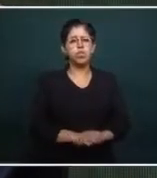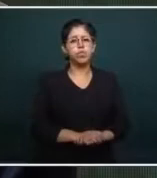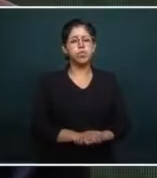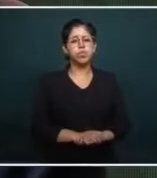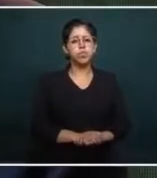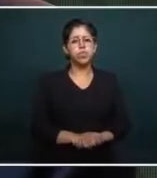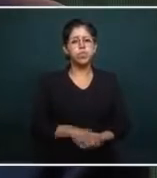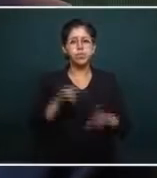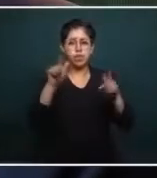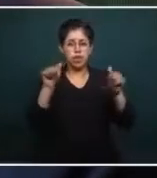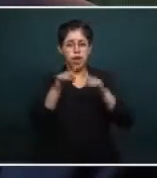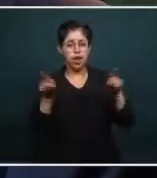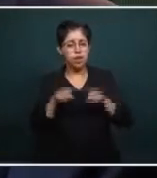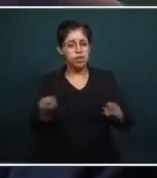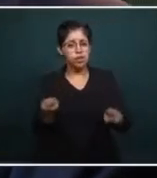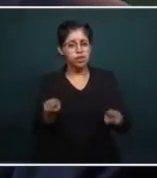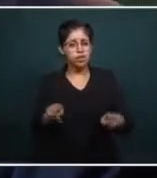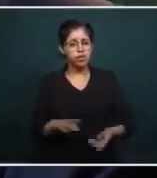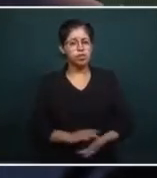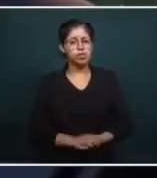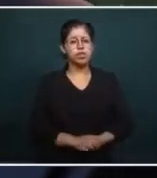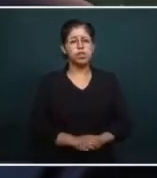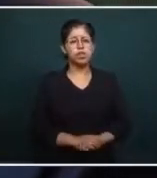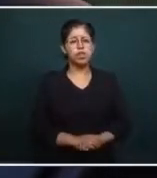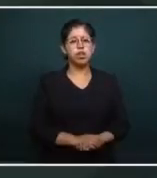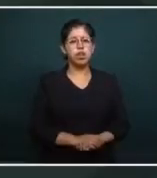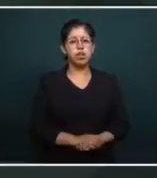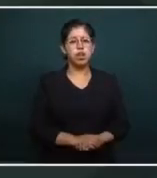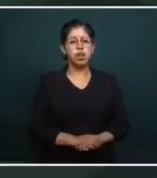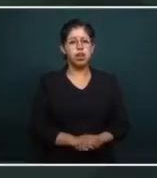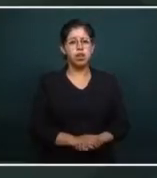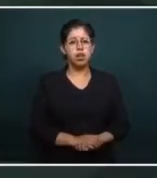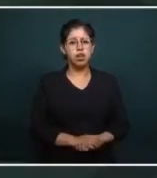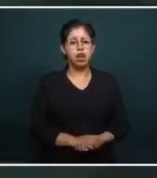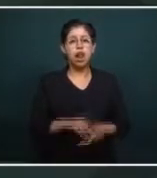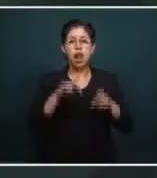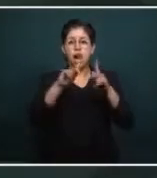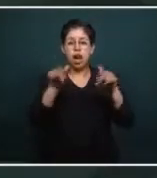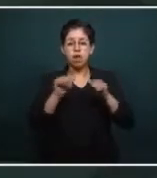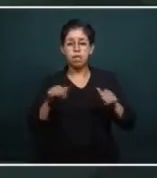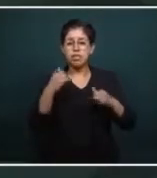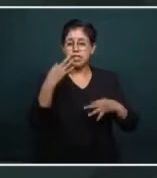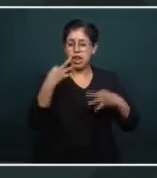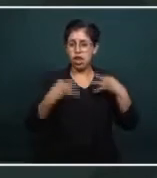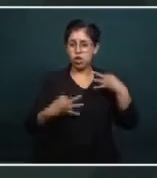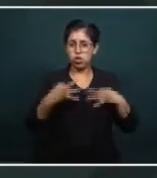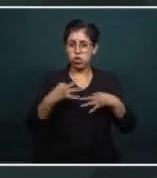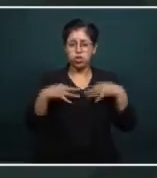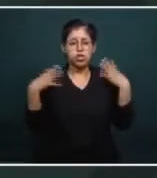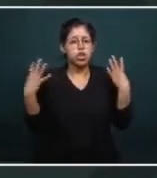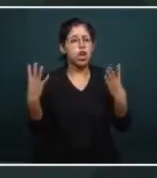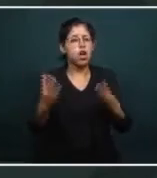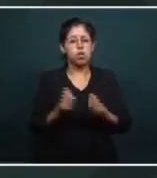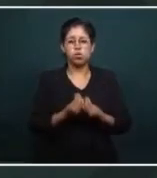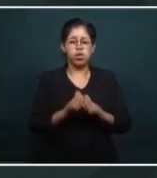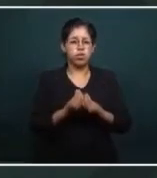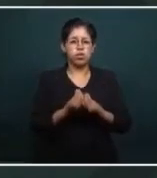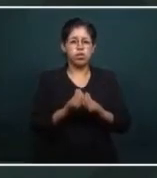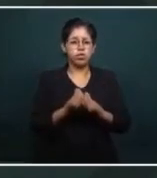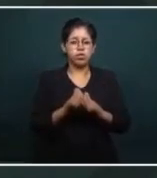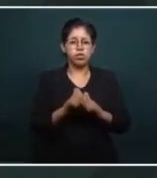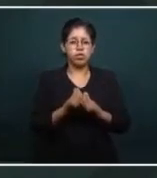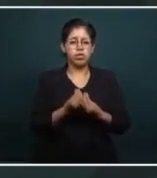la paz and I believe that peace es fruto de la justicia. is a fruit of justice. que no se puede and